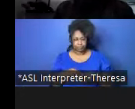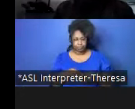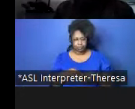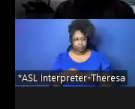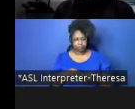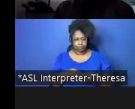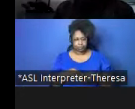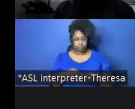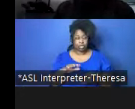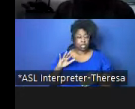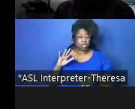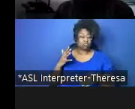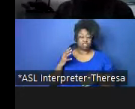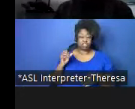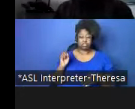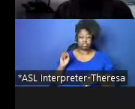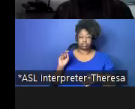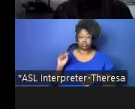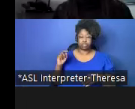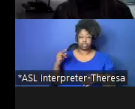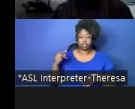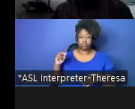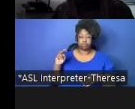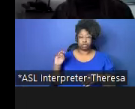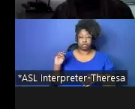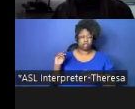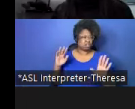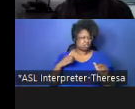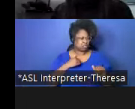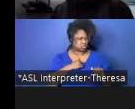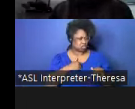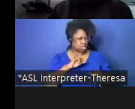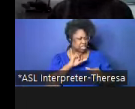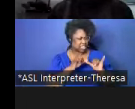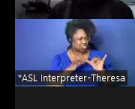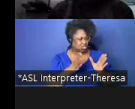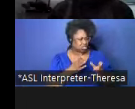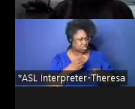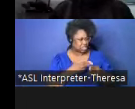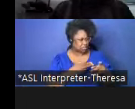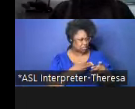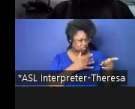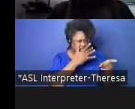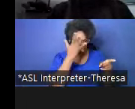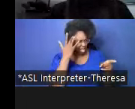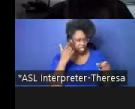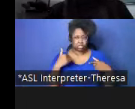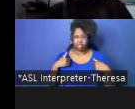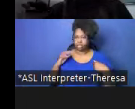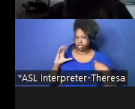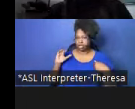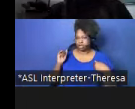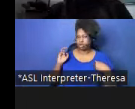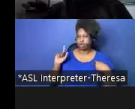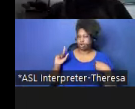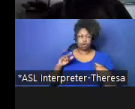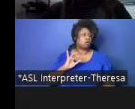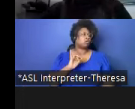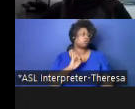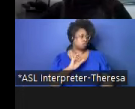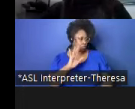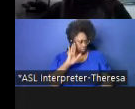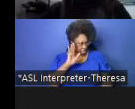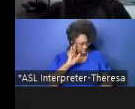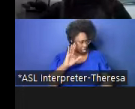The 5th Street pumping station, sorry, I've forgotten the engineer's name that lives on Cottage Street. Carl. Hello, Carl. Yeah,